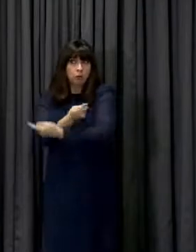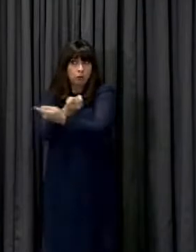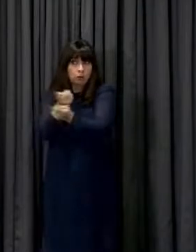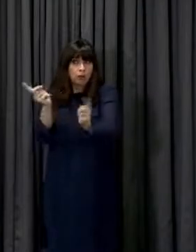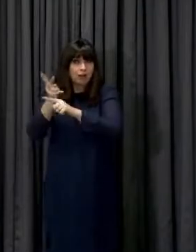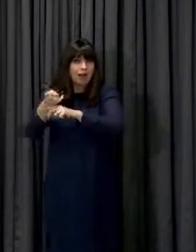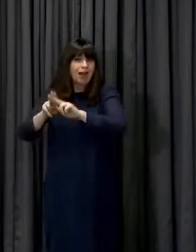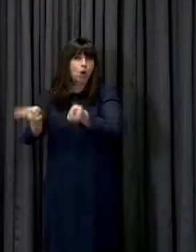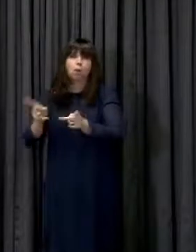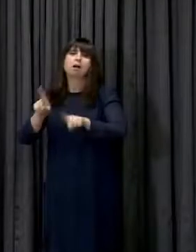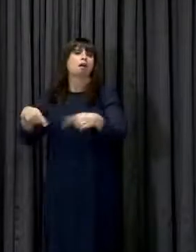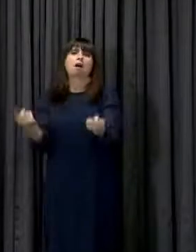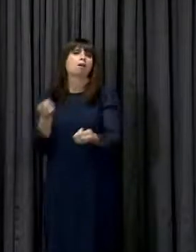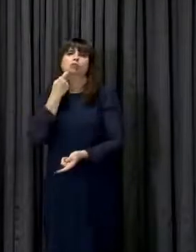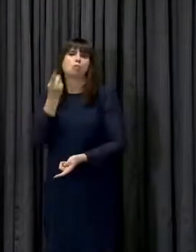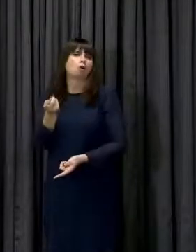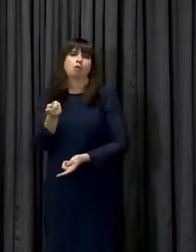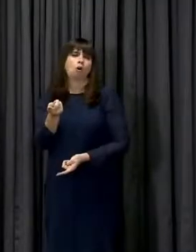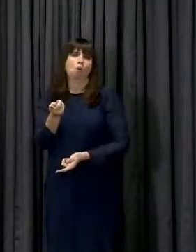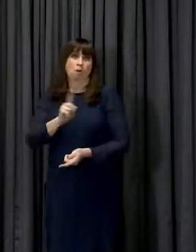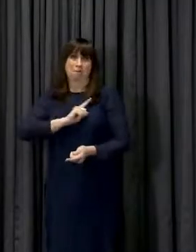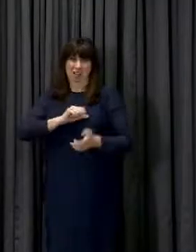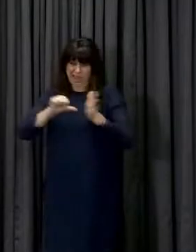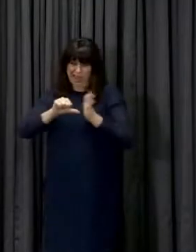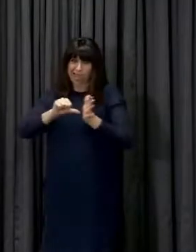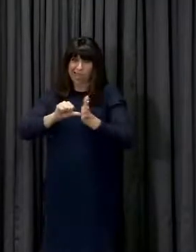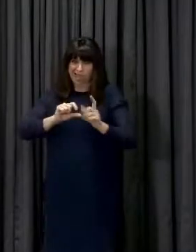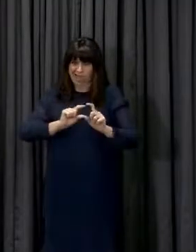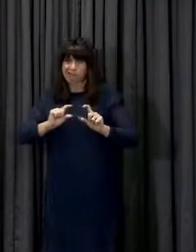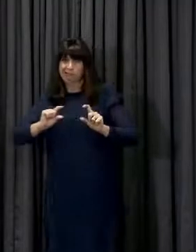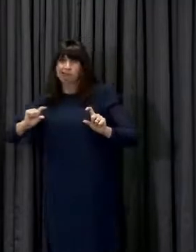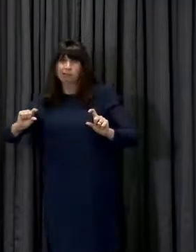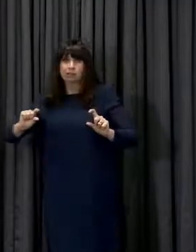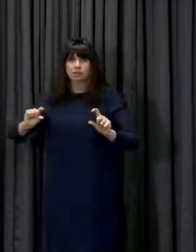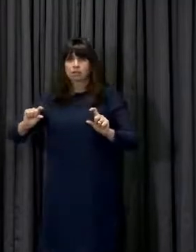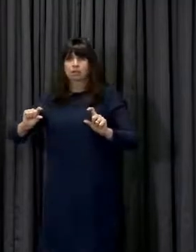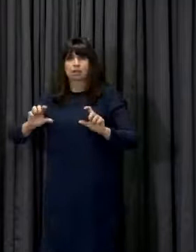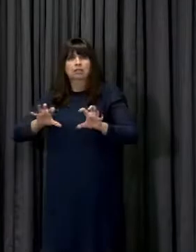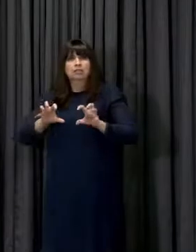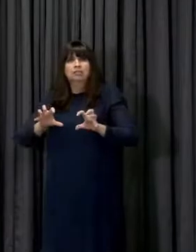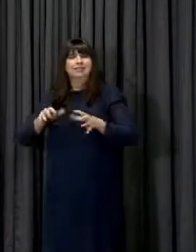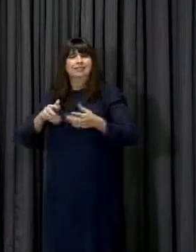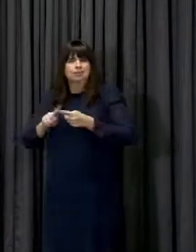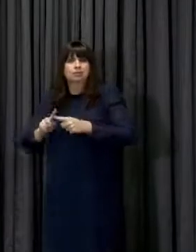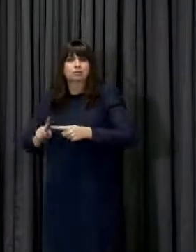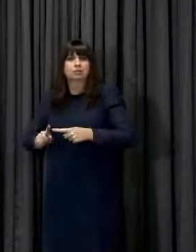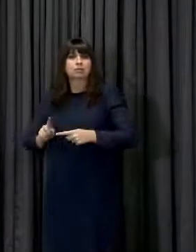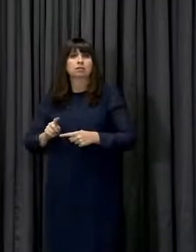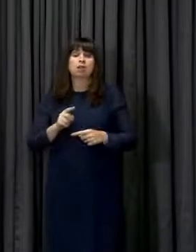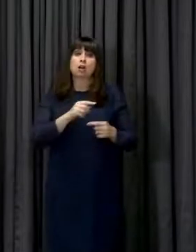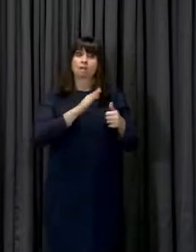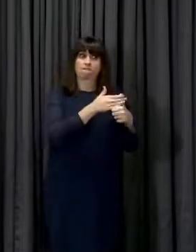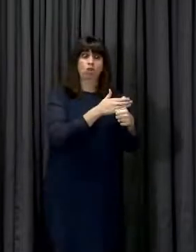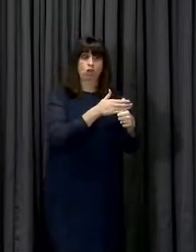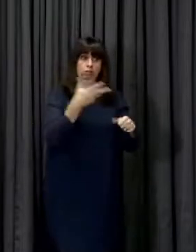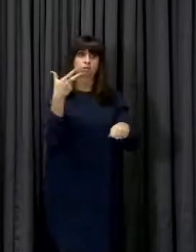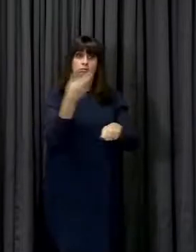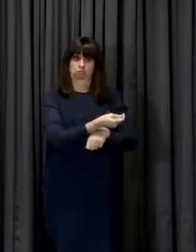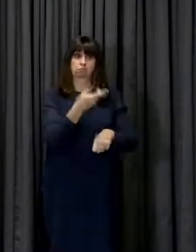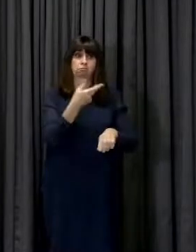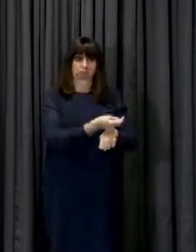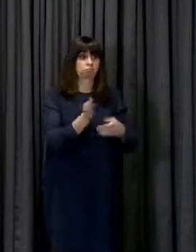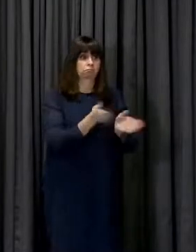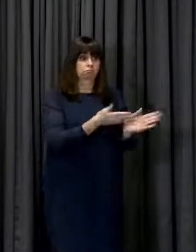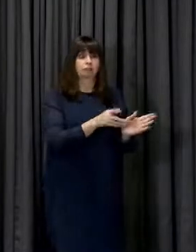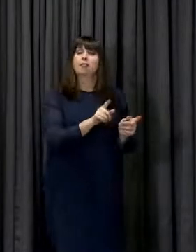to care homes, but we will vaccinate in accordance with those priorities, not in the first batch, but of course the